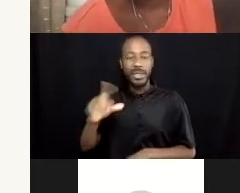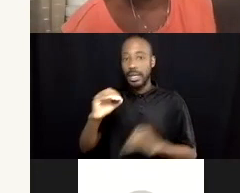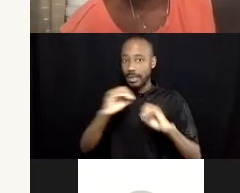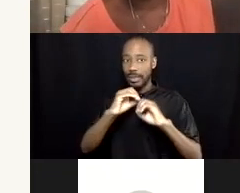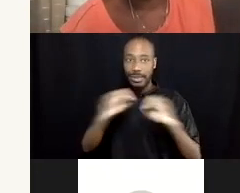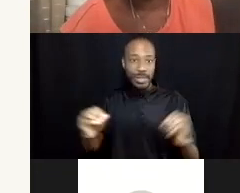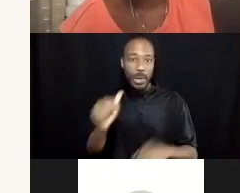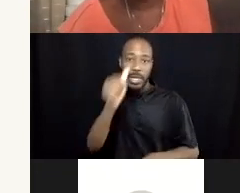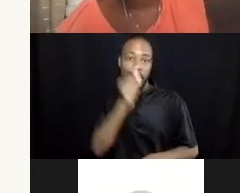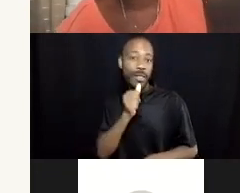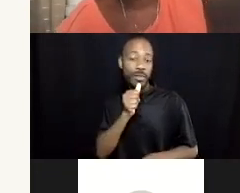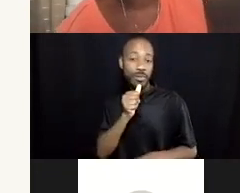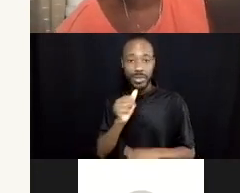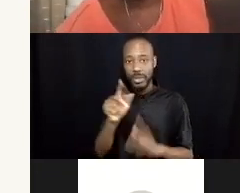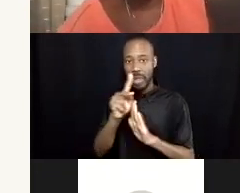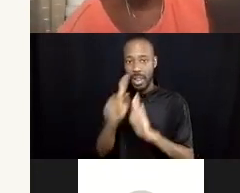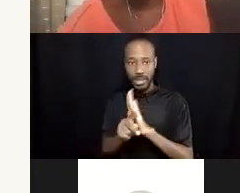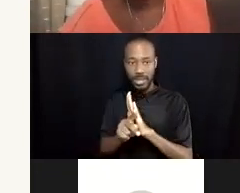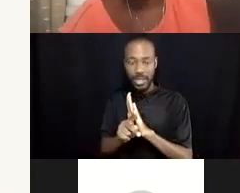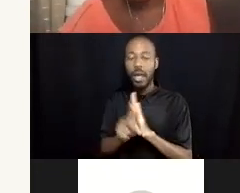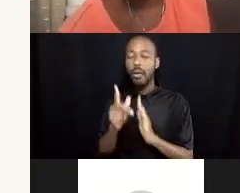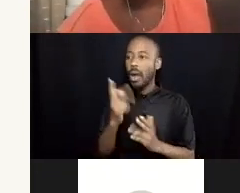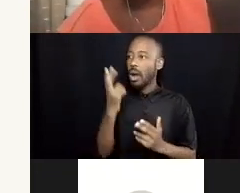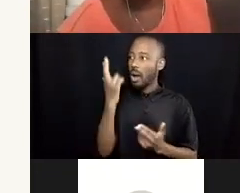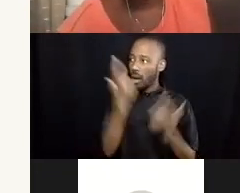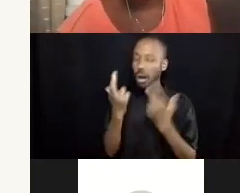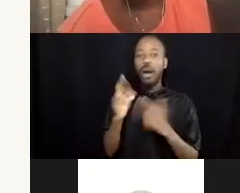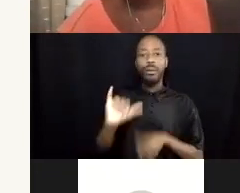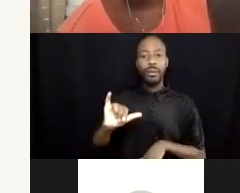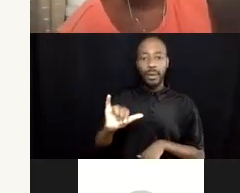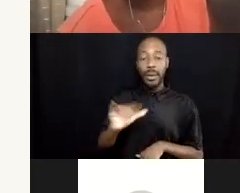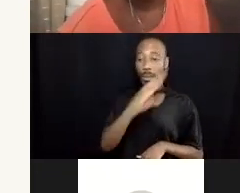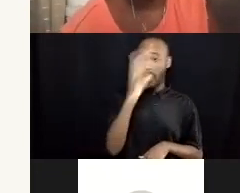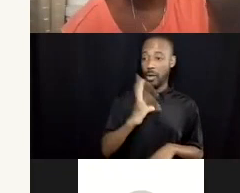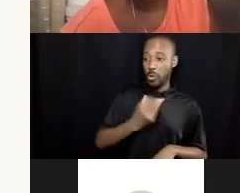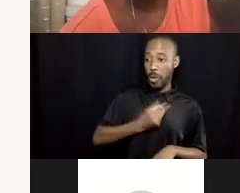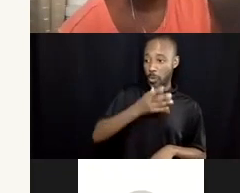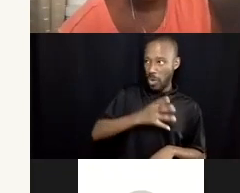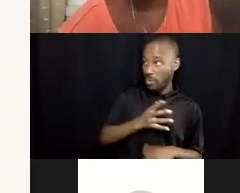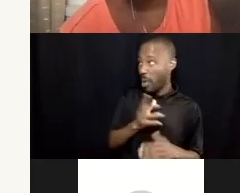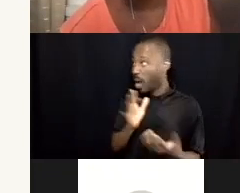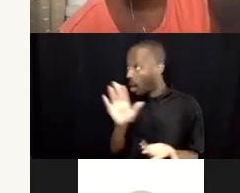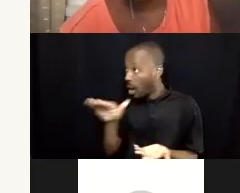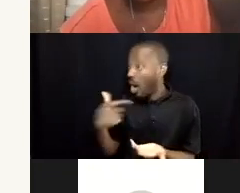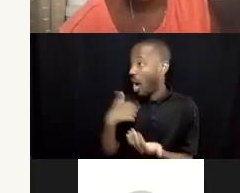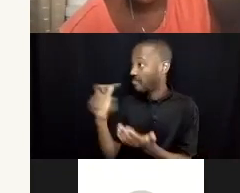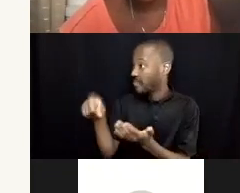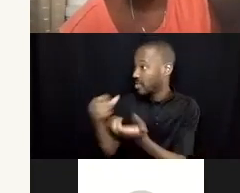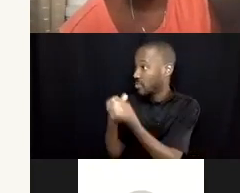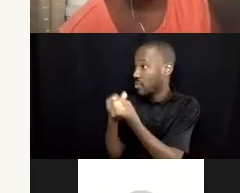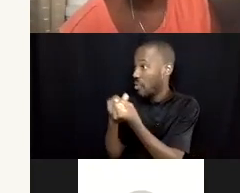And so what we found is that Black trans women who were looking for housing support from that program, a lot of them